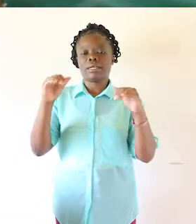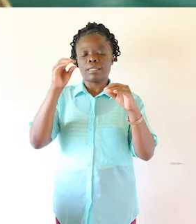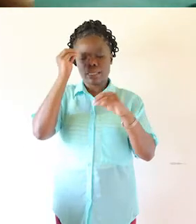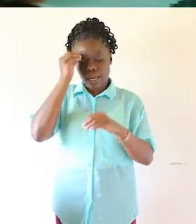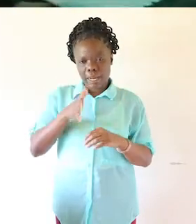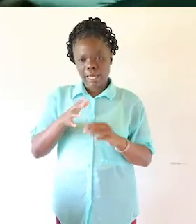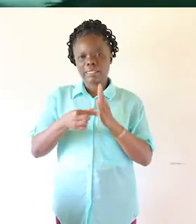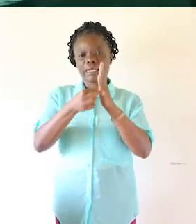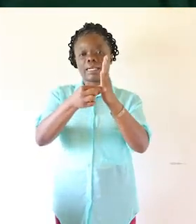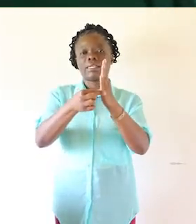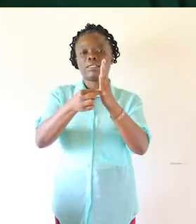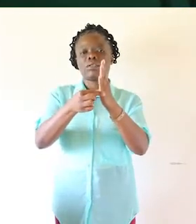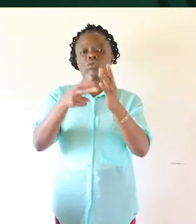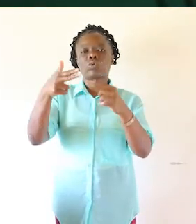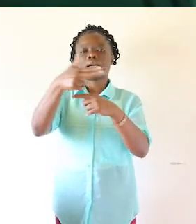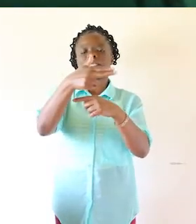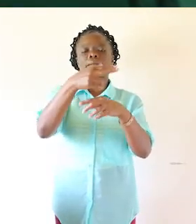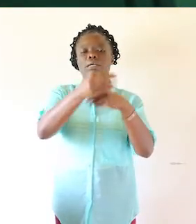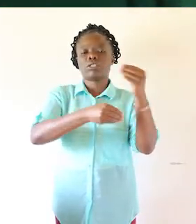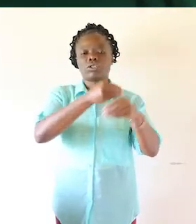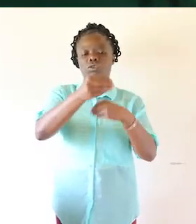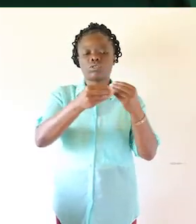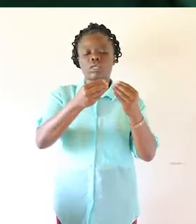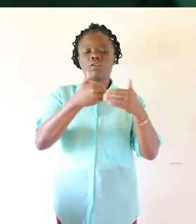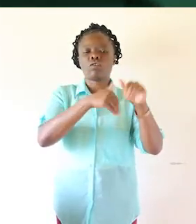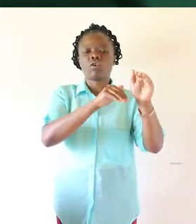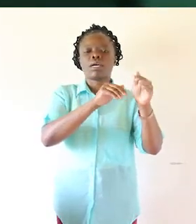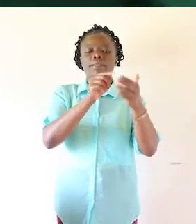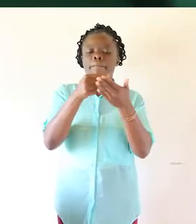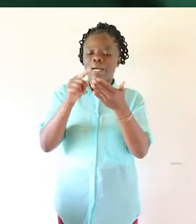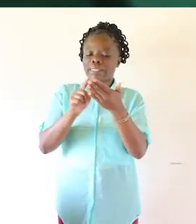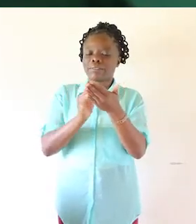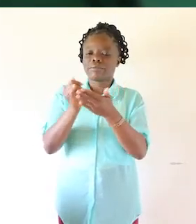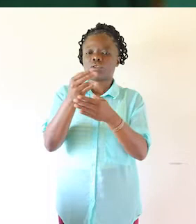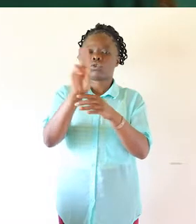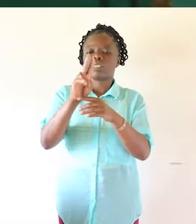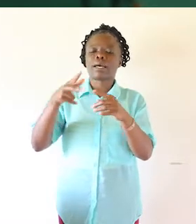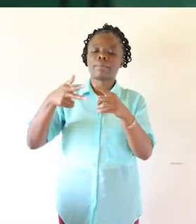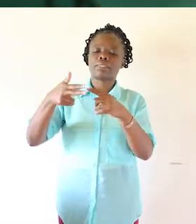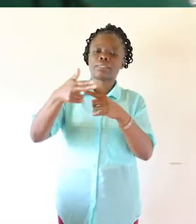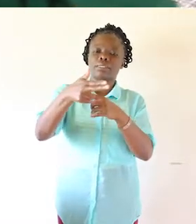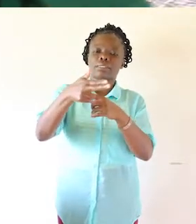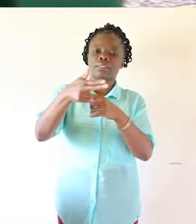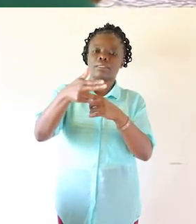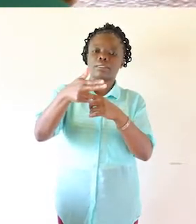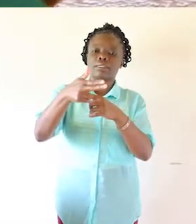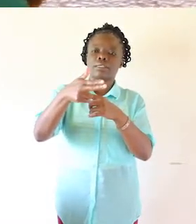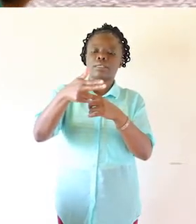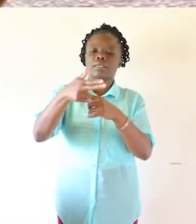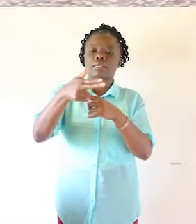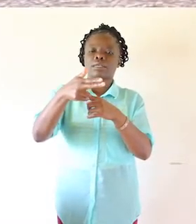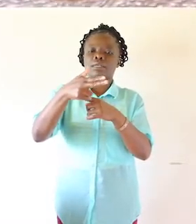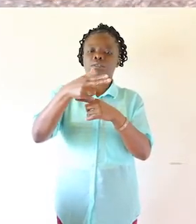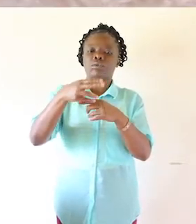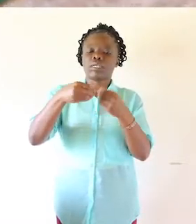The learner is guided to cut the material following the marked lines using a pair of scissors to produce